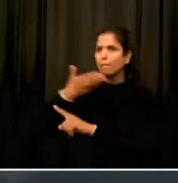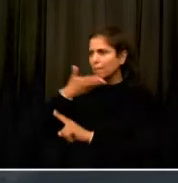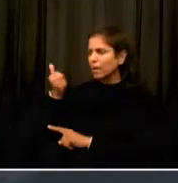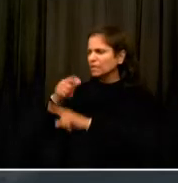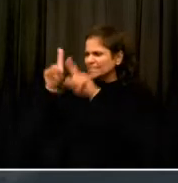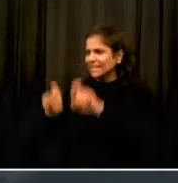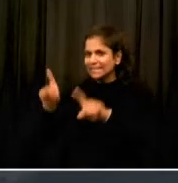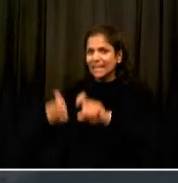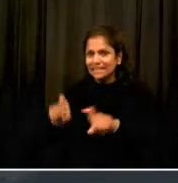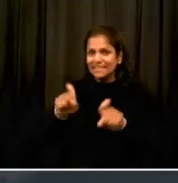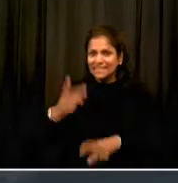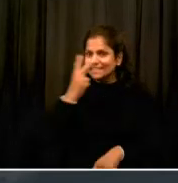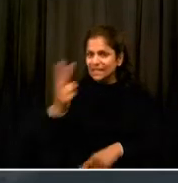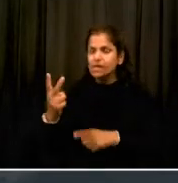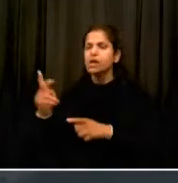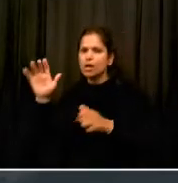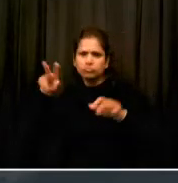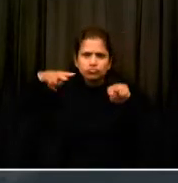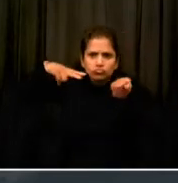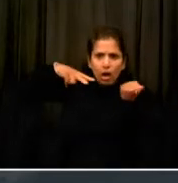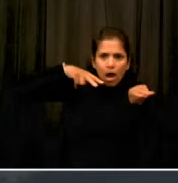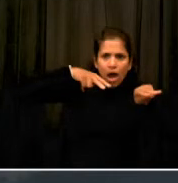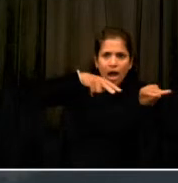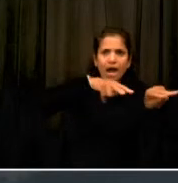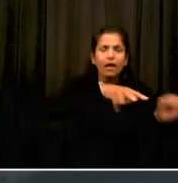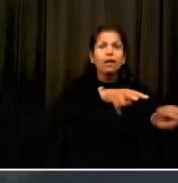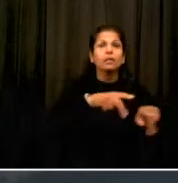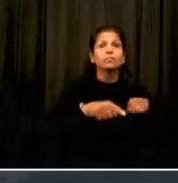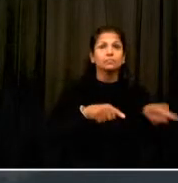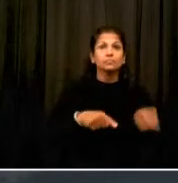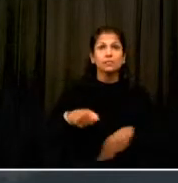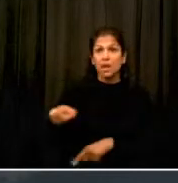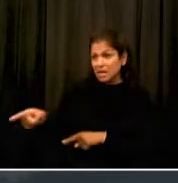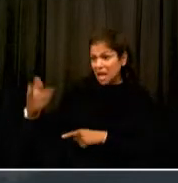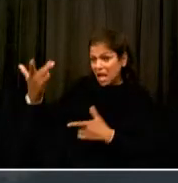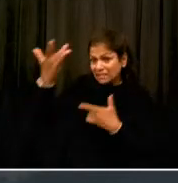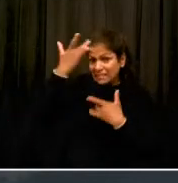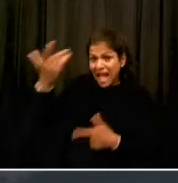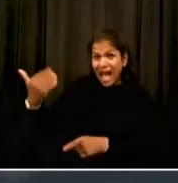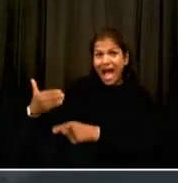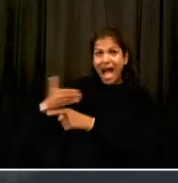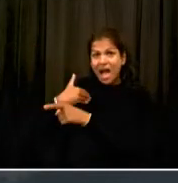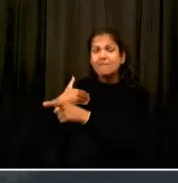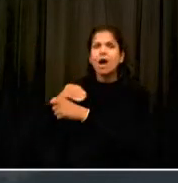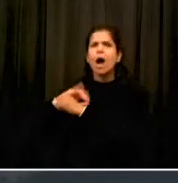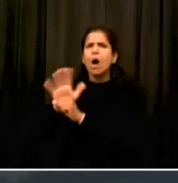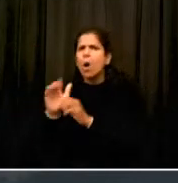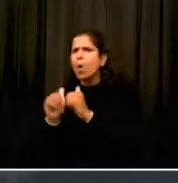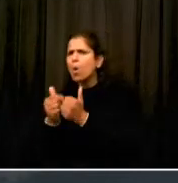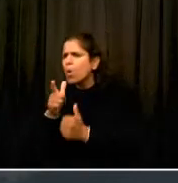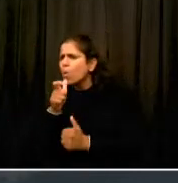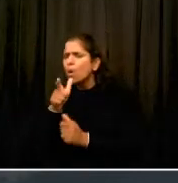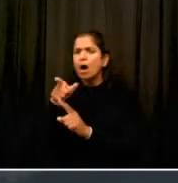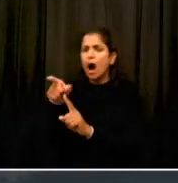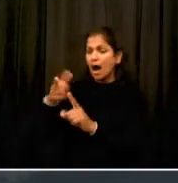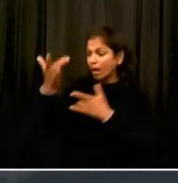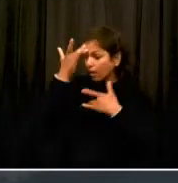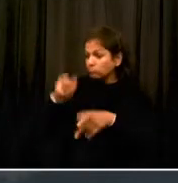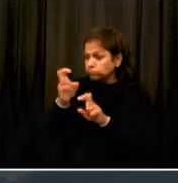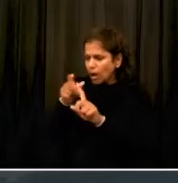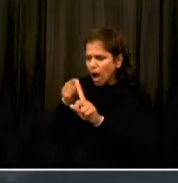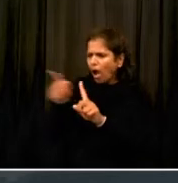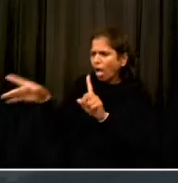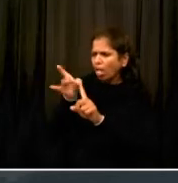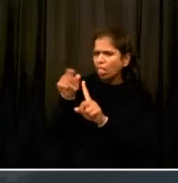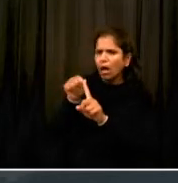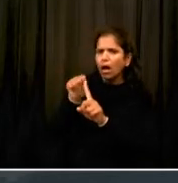actually be able to address it person by person. What a difference that is making. And here to tell you more about that, man who's leading this effort with a great